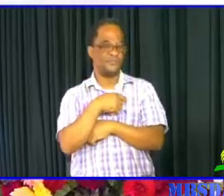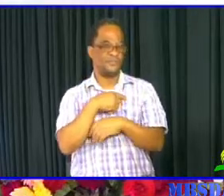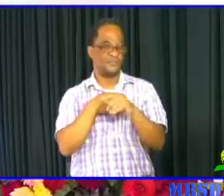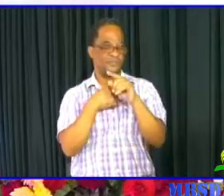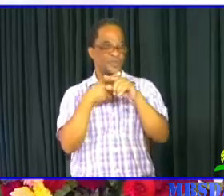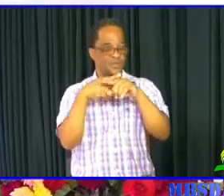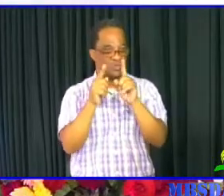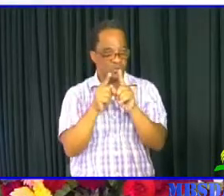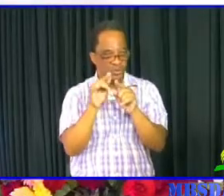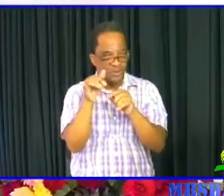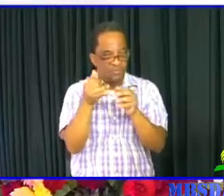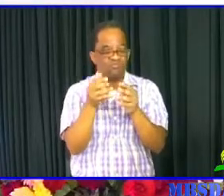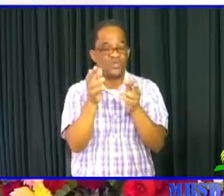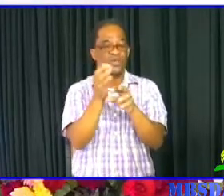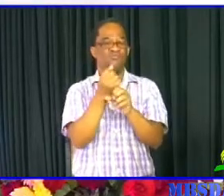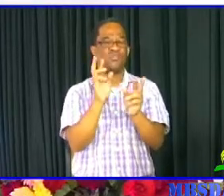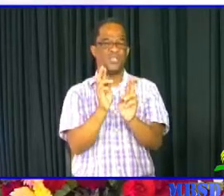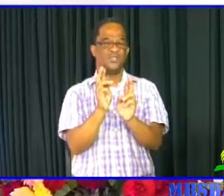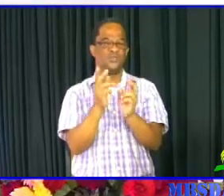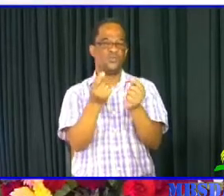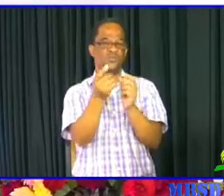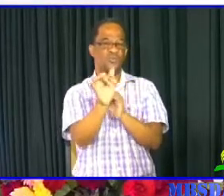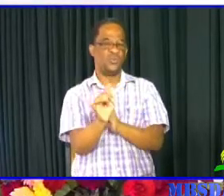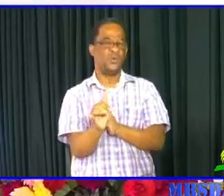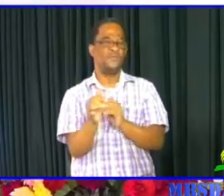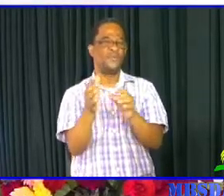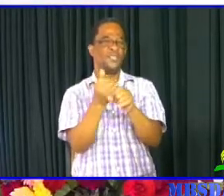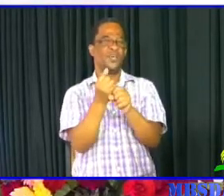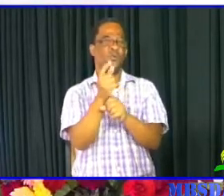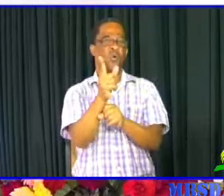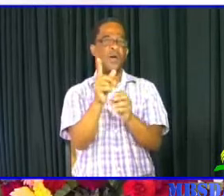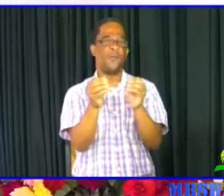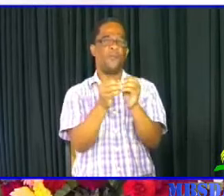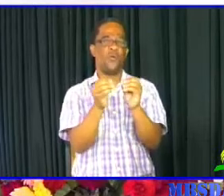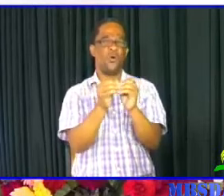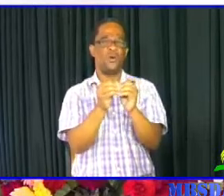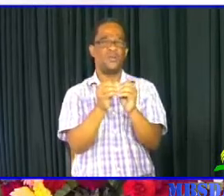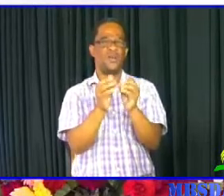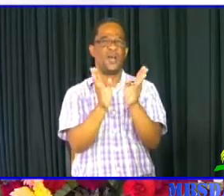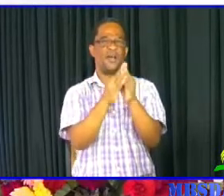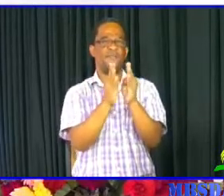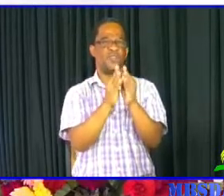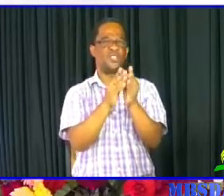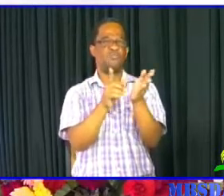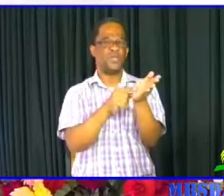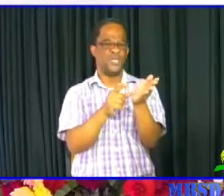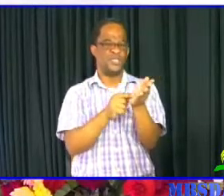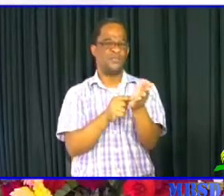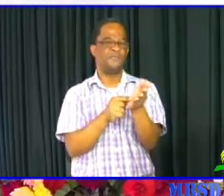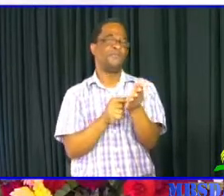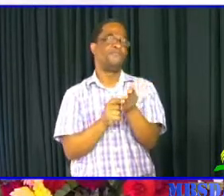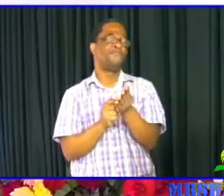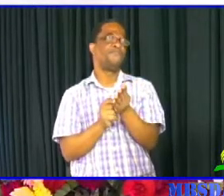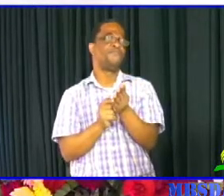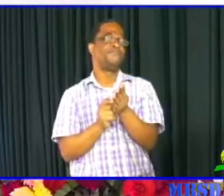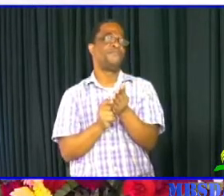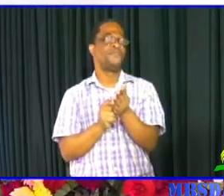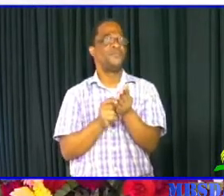But just as we get ready for that, let me just take one more conference page. Let me go over to